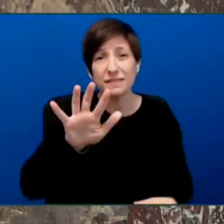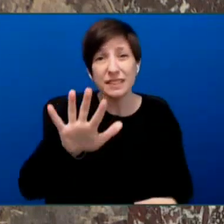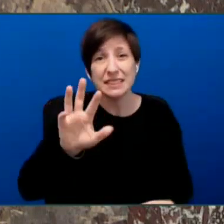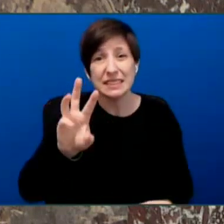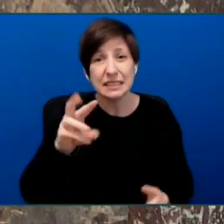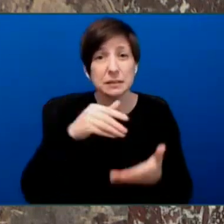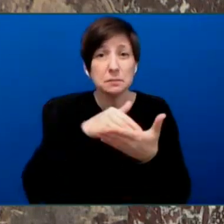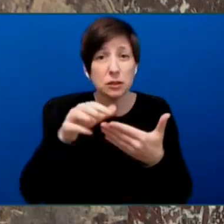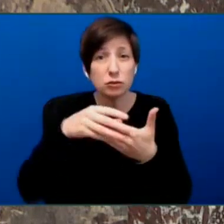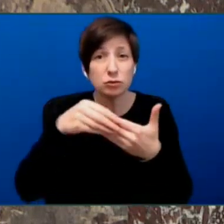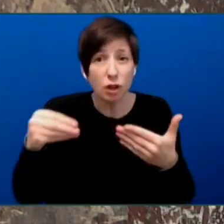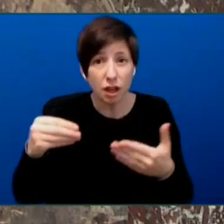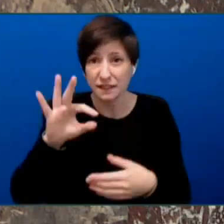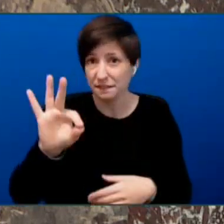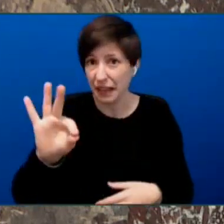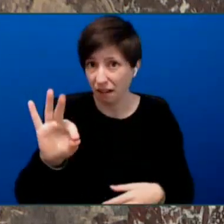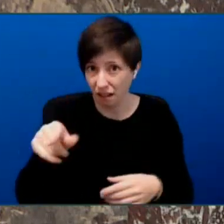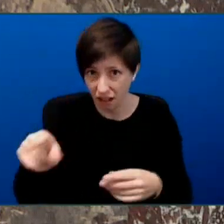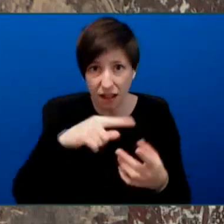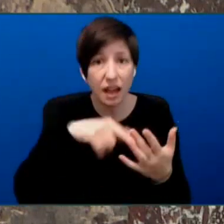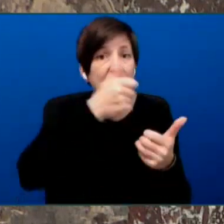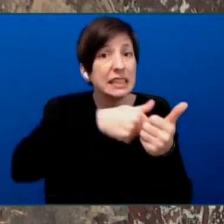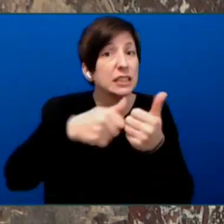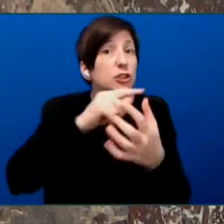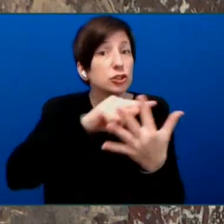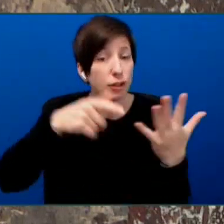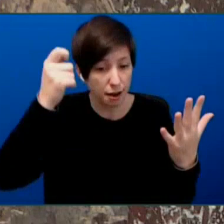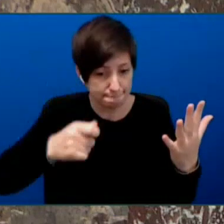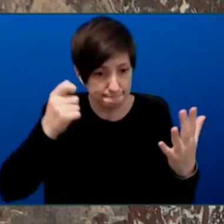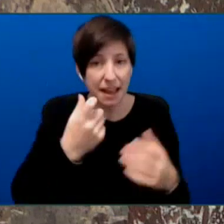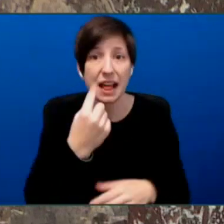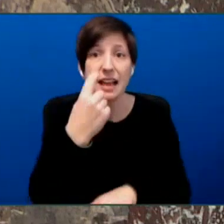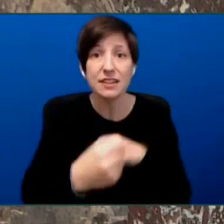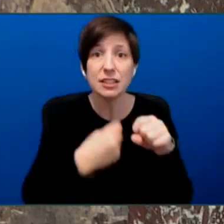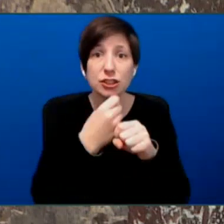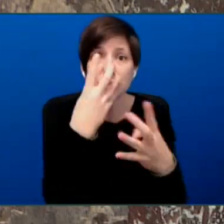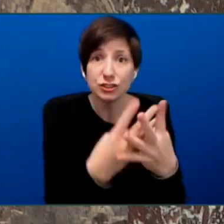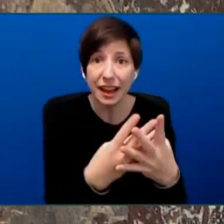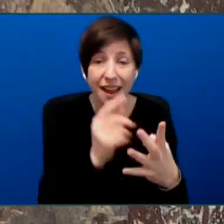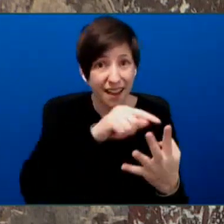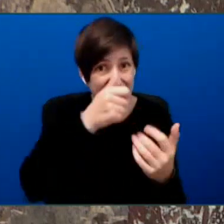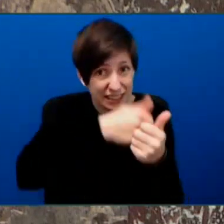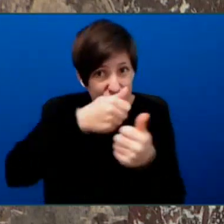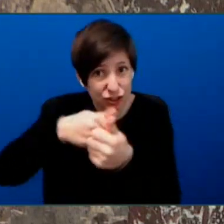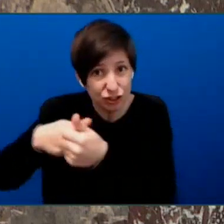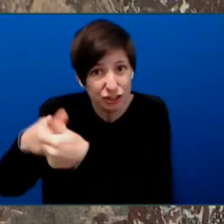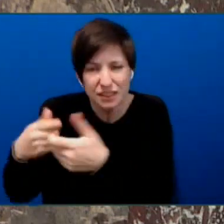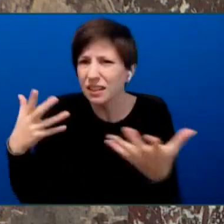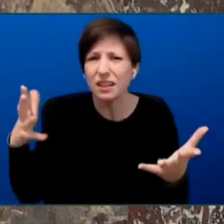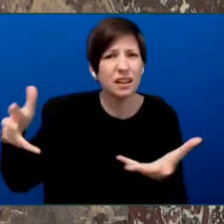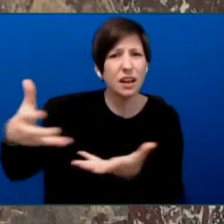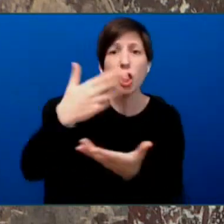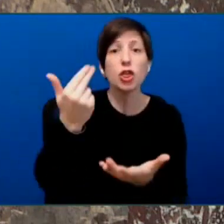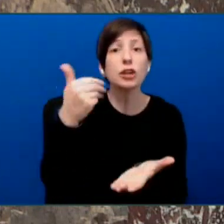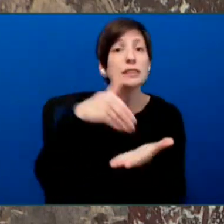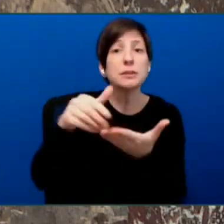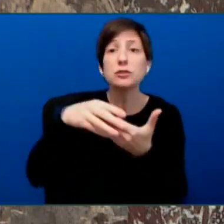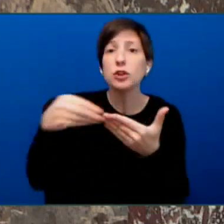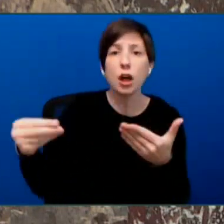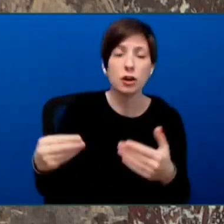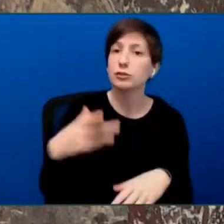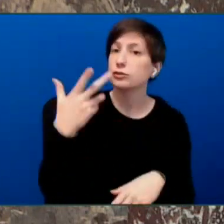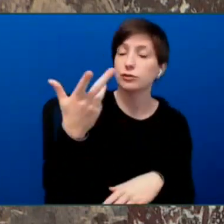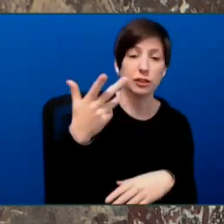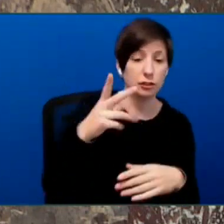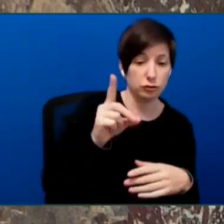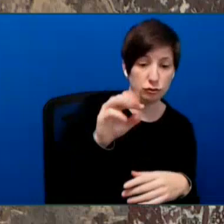got 11 years in jail. In March, $13 million in drugs, guns, and cash for arrests. We seized the Hells Angels